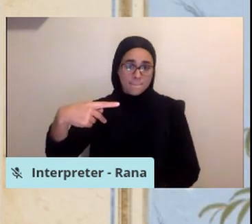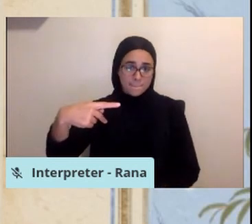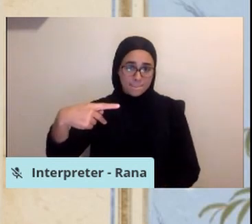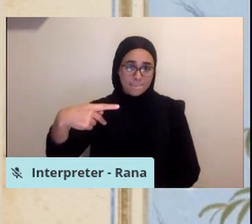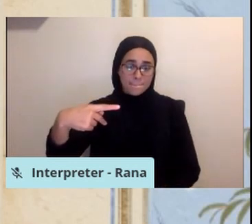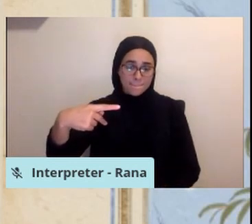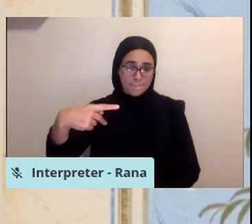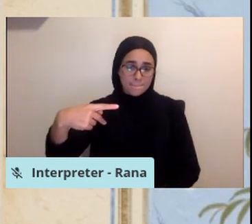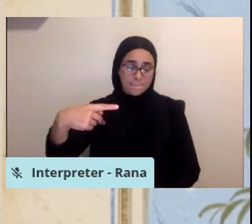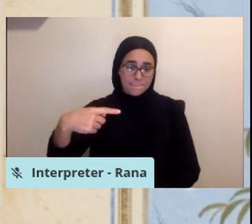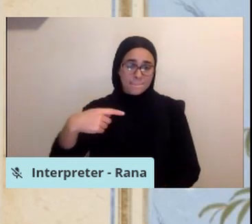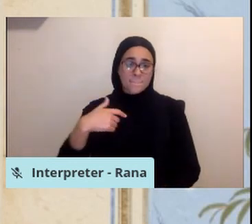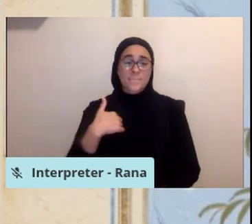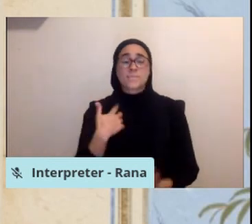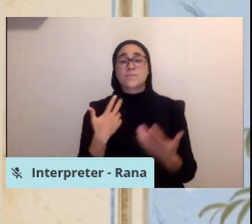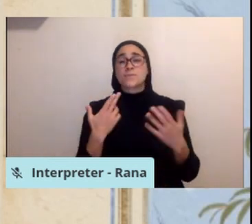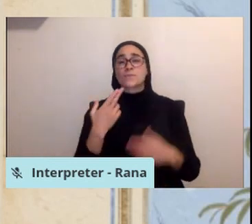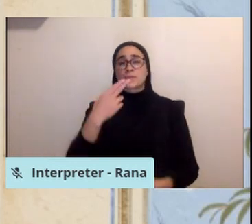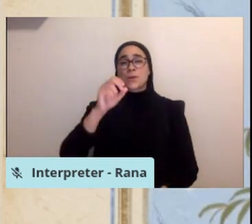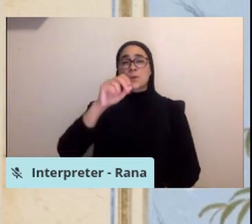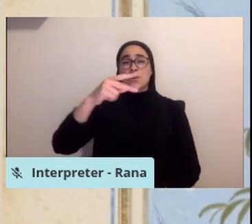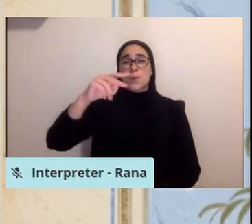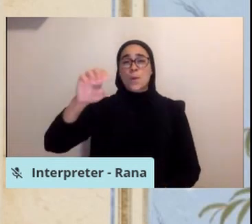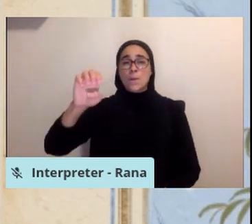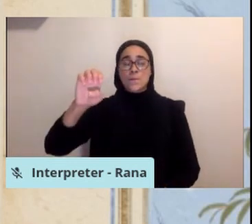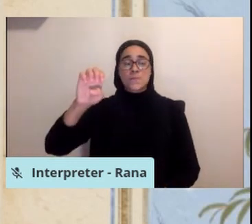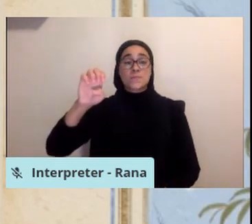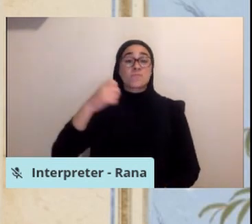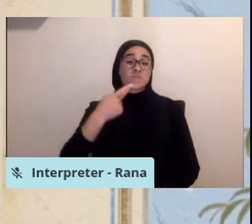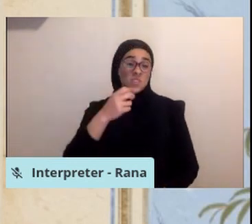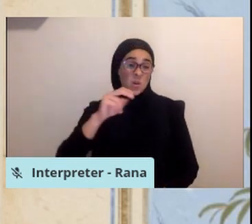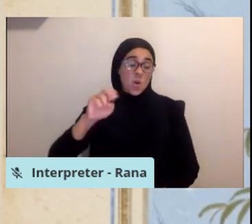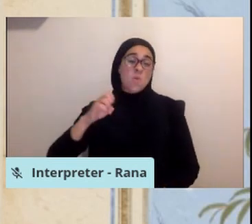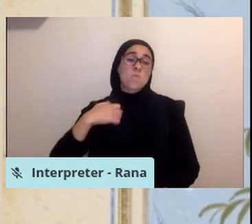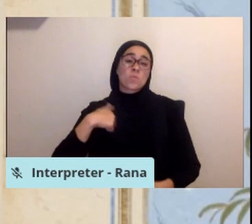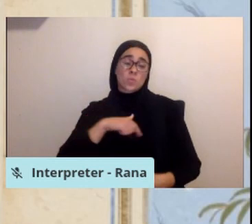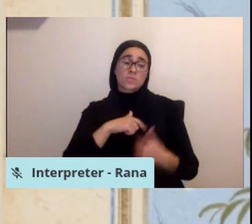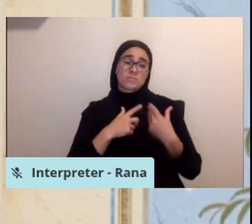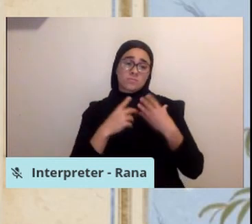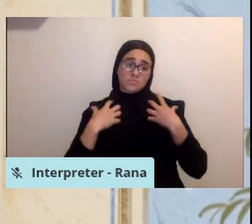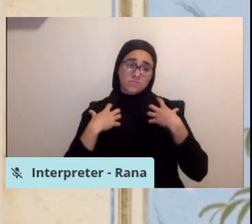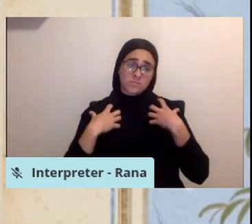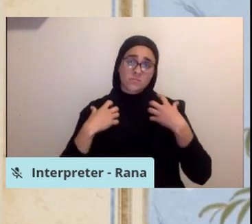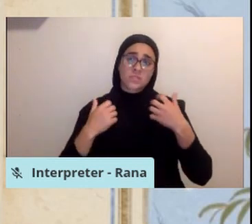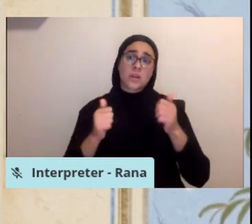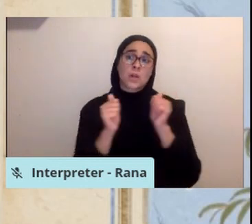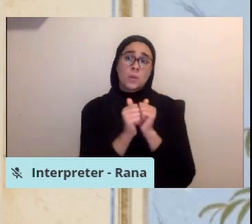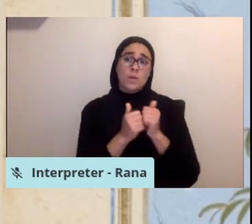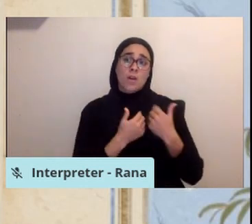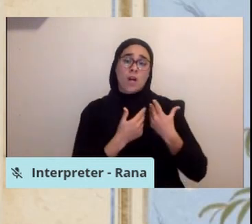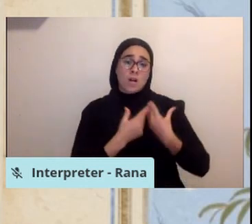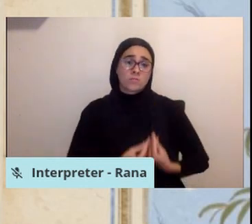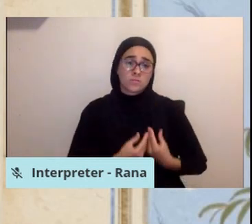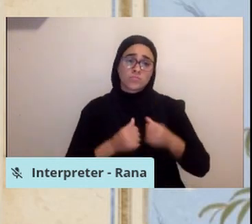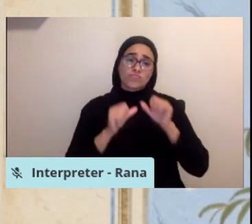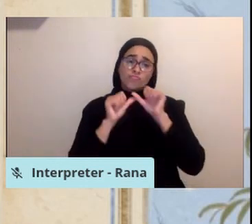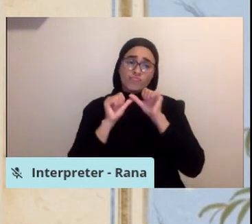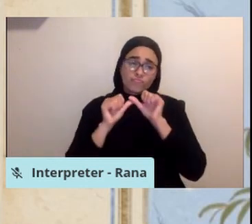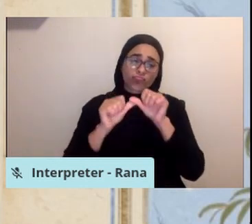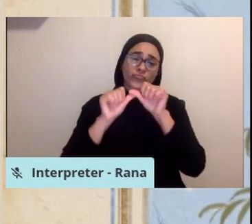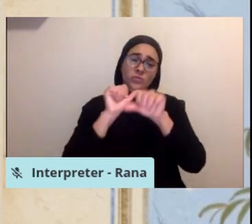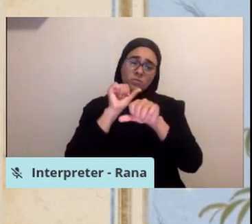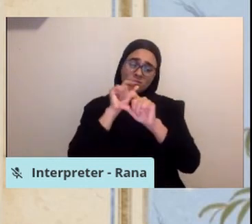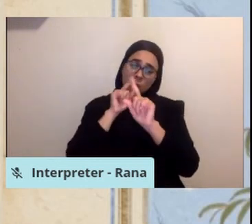with a word of hope that we can heal with compassion, that we can continue working for open communication